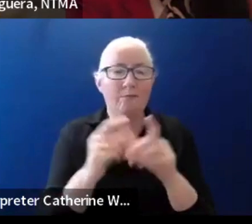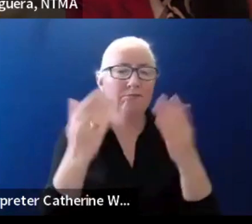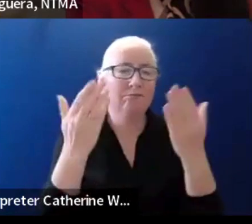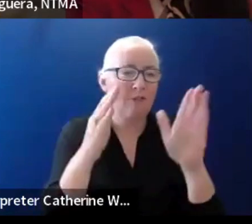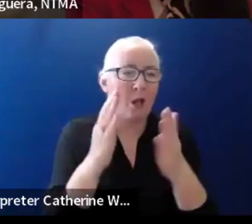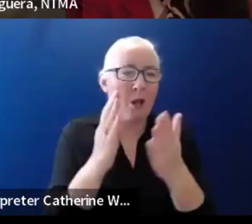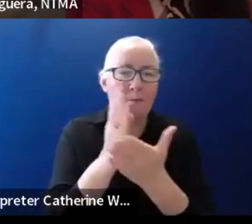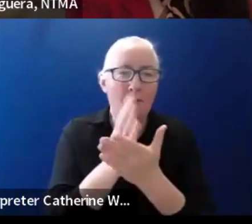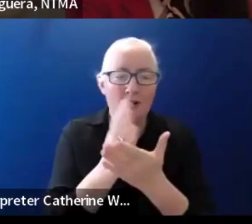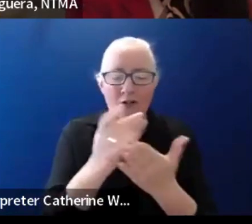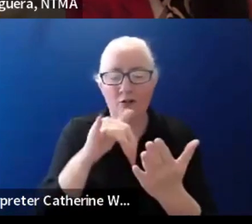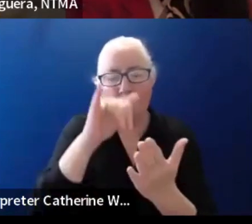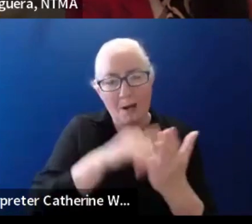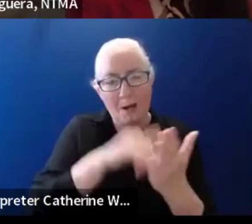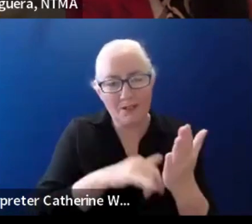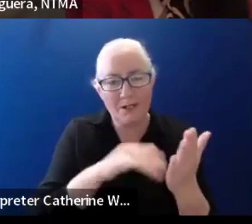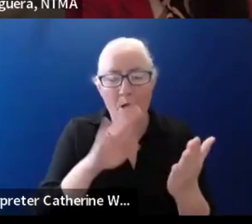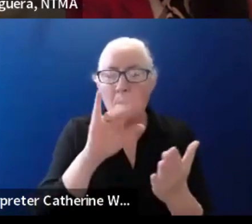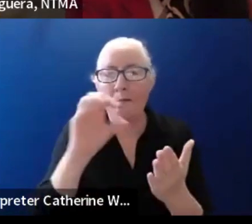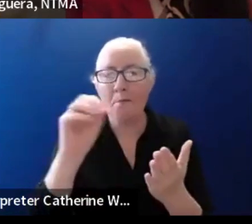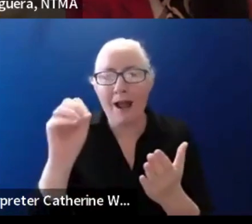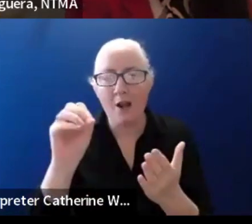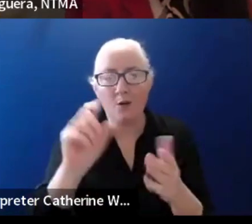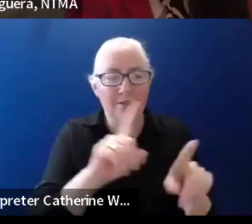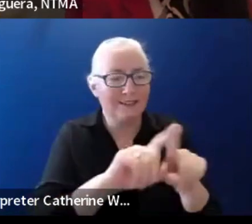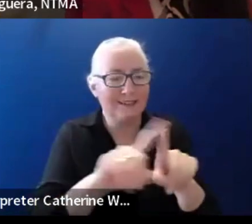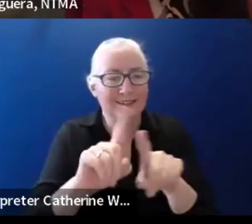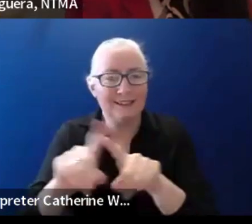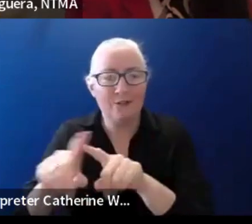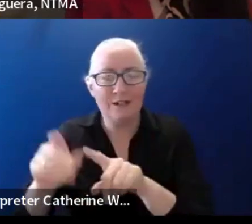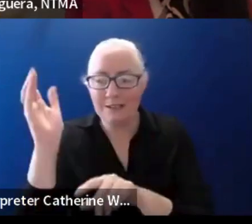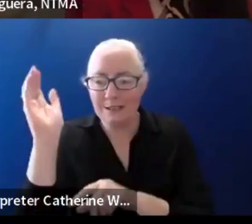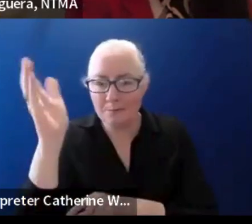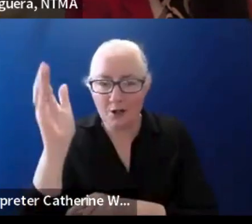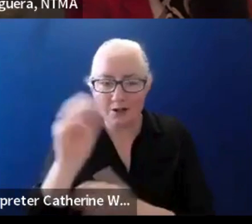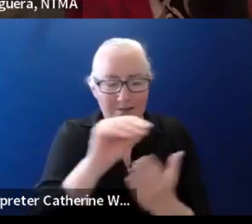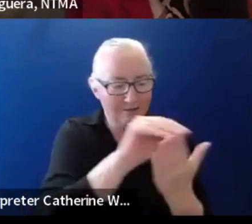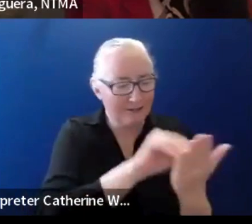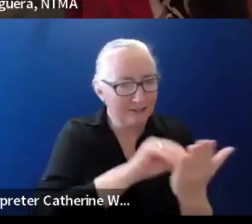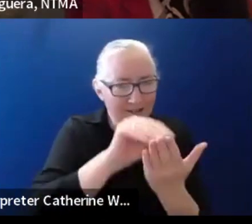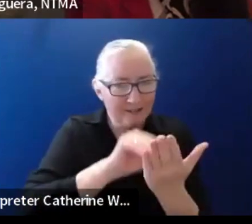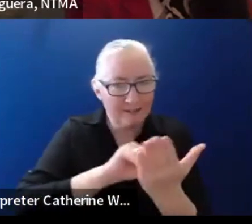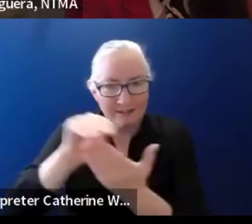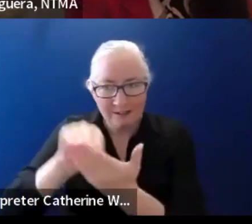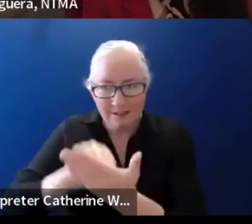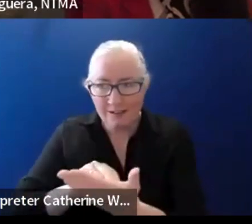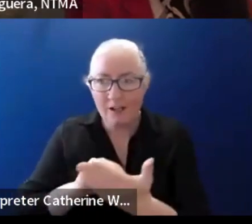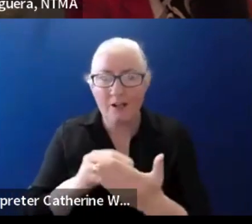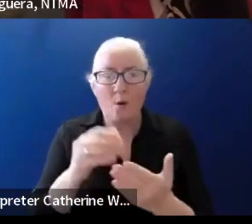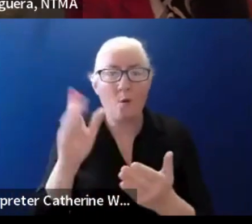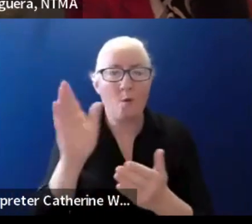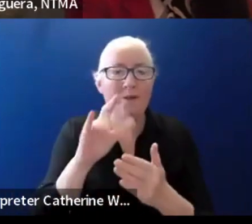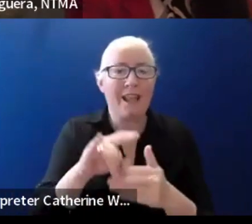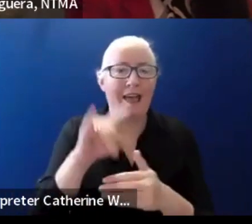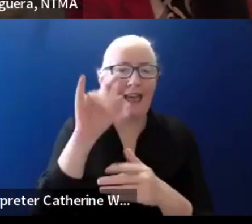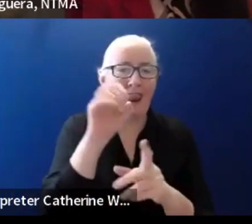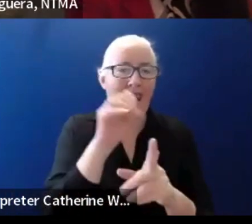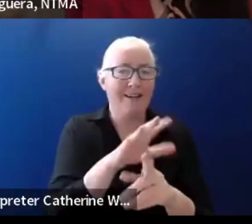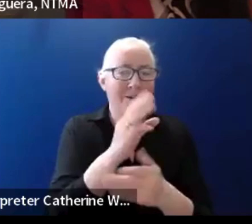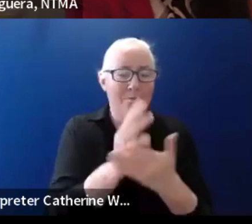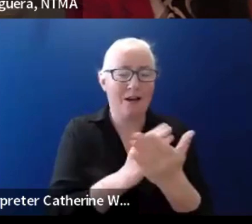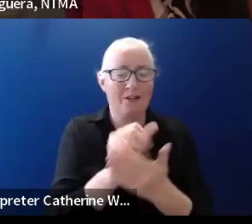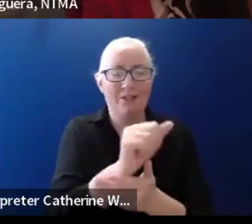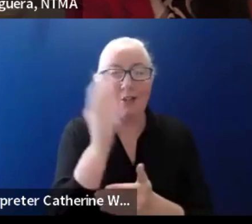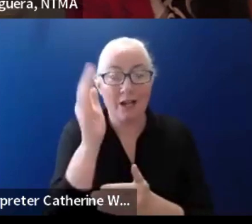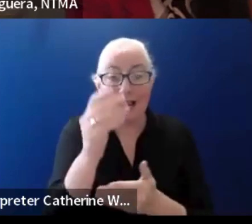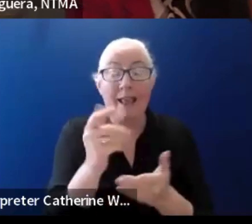all of the recipes, with bios of the speakers, with, their kind of highlights of their talks, and all of the proceeds